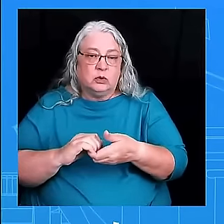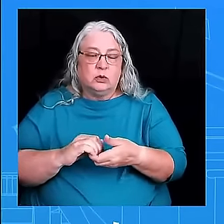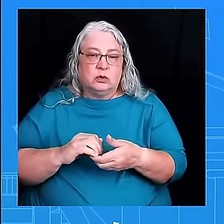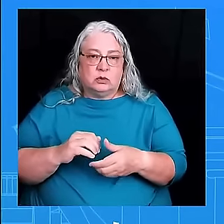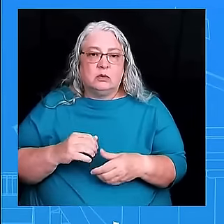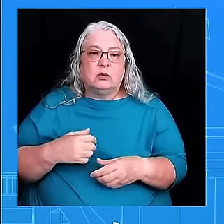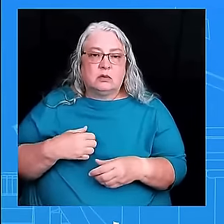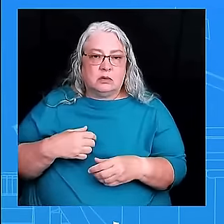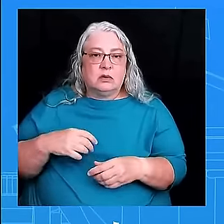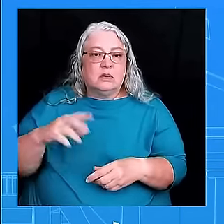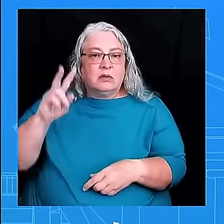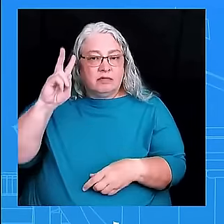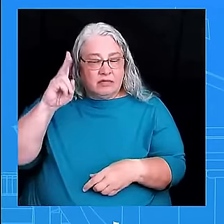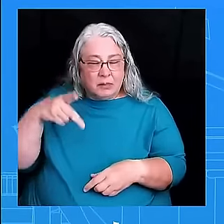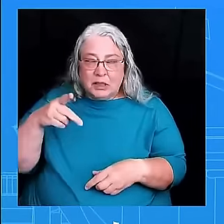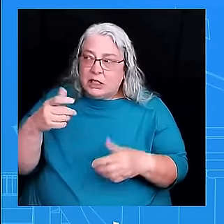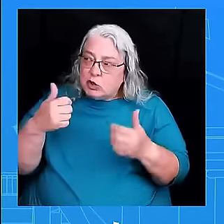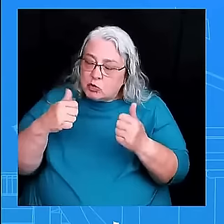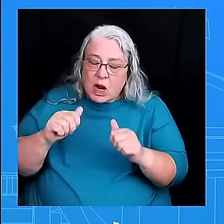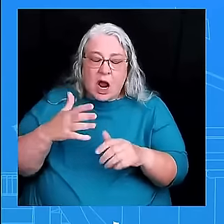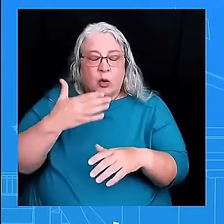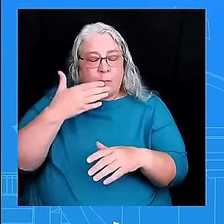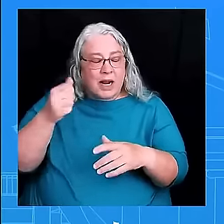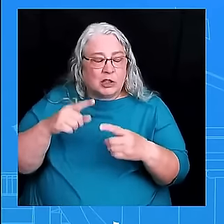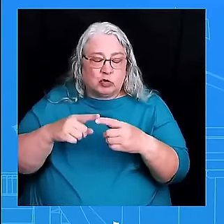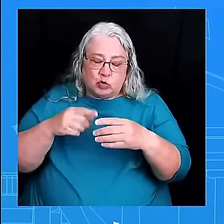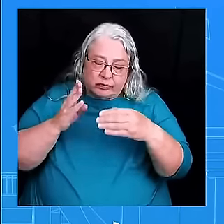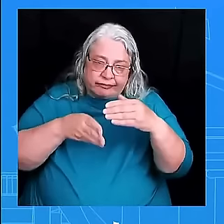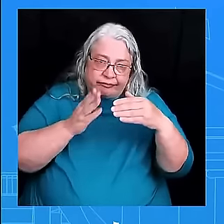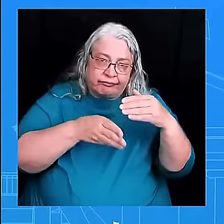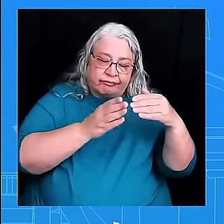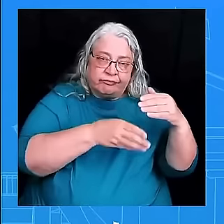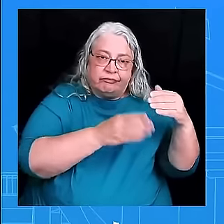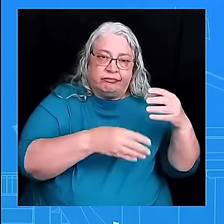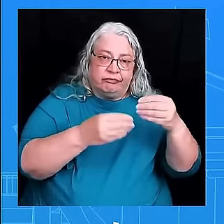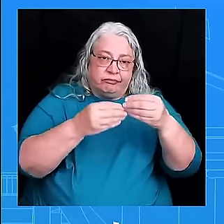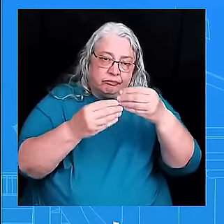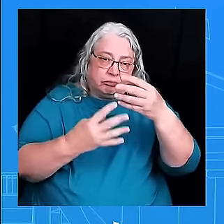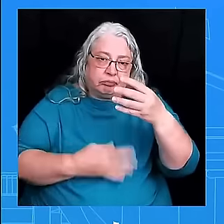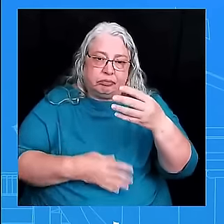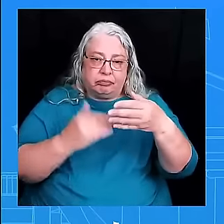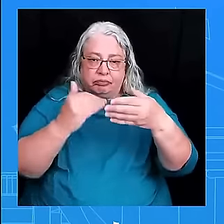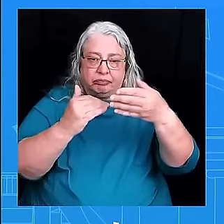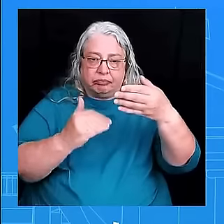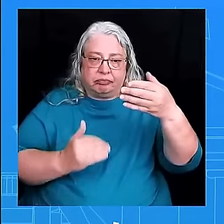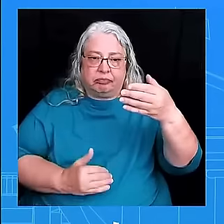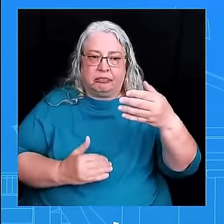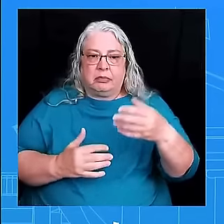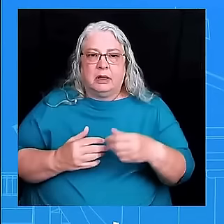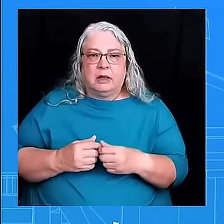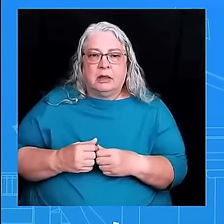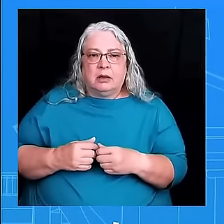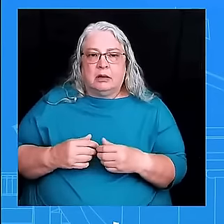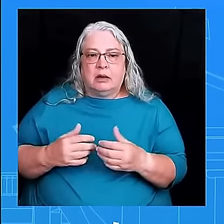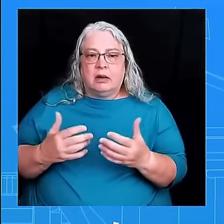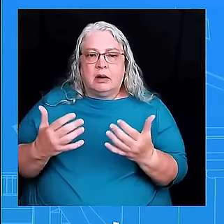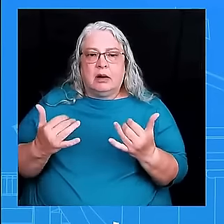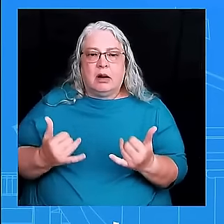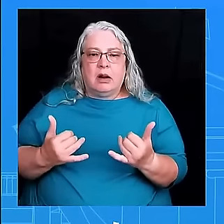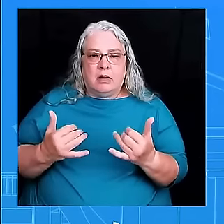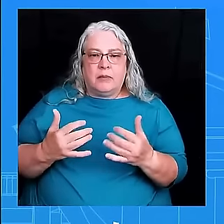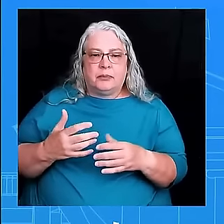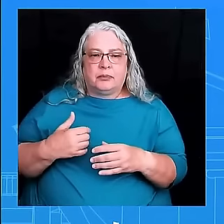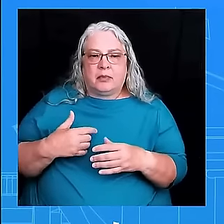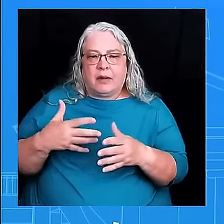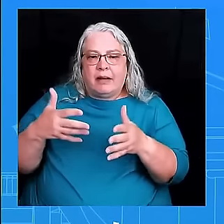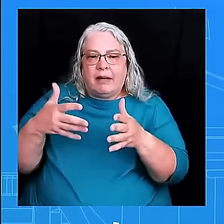4 months. So I'll leave it there. But look, they are partners, they talk regularly. I think I